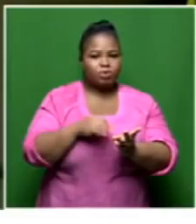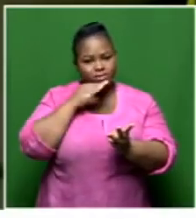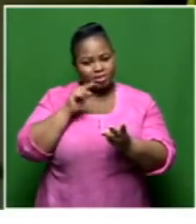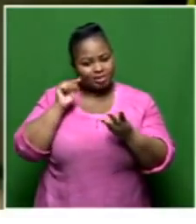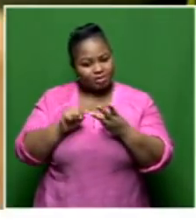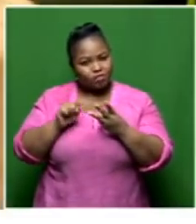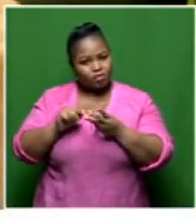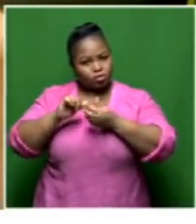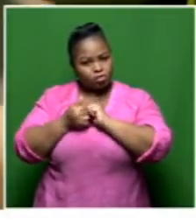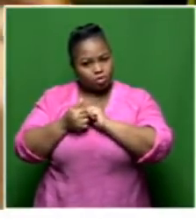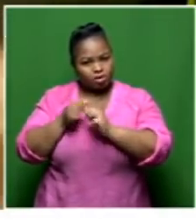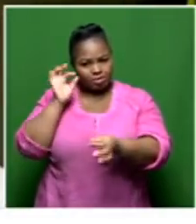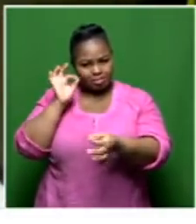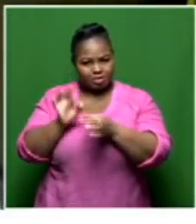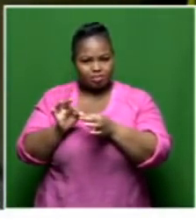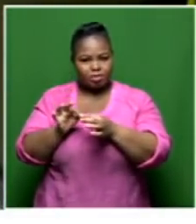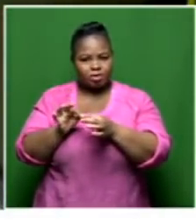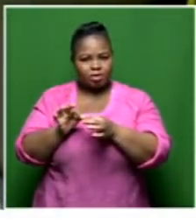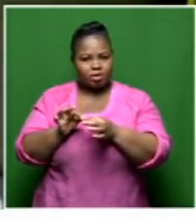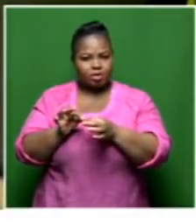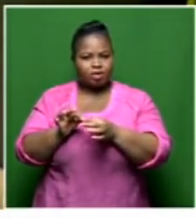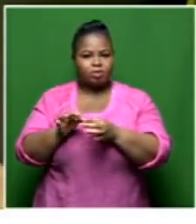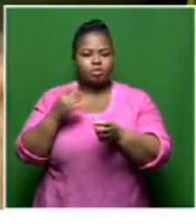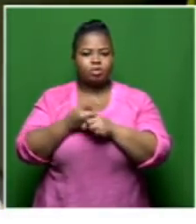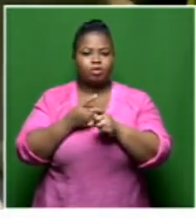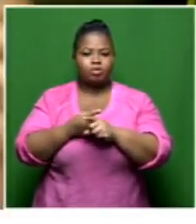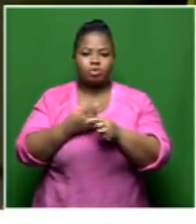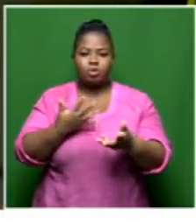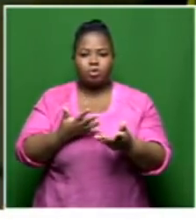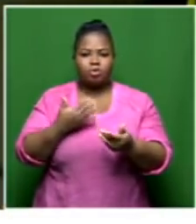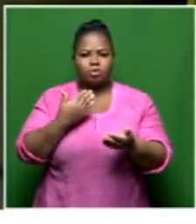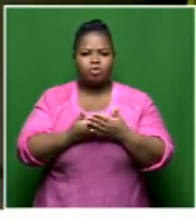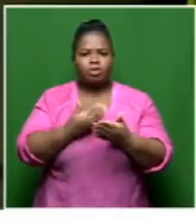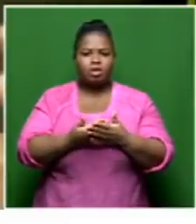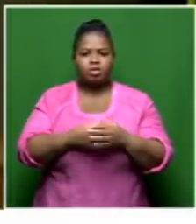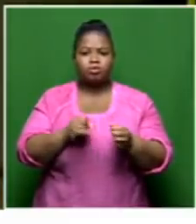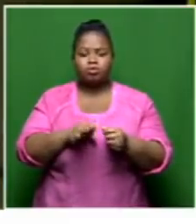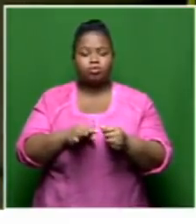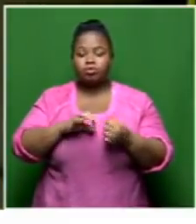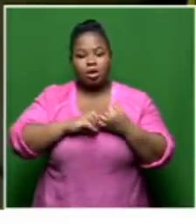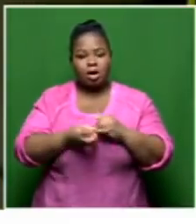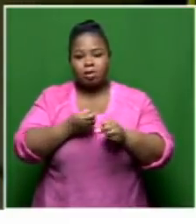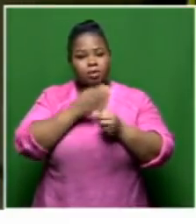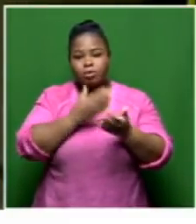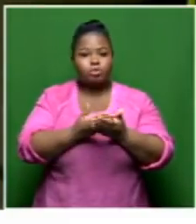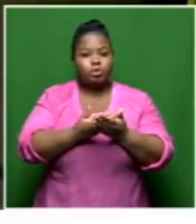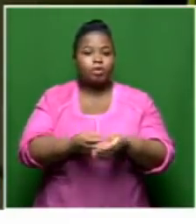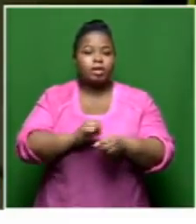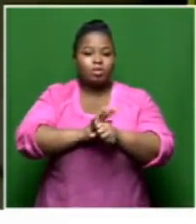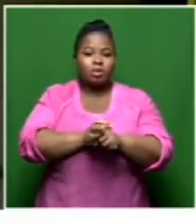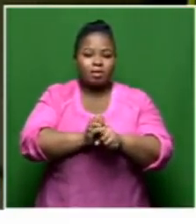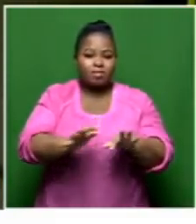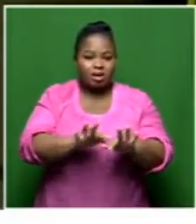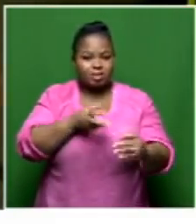need a pistol, a rifle, and a cannon to go to war against this virus. And the problem with